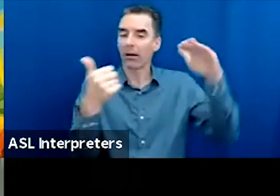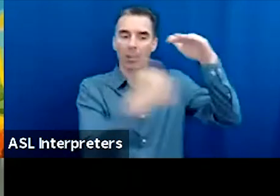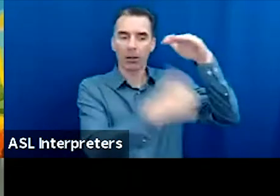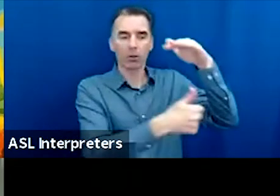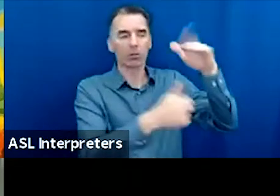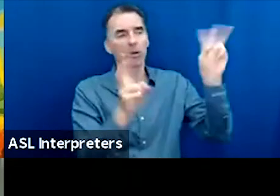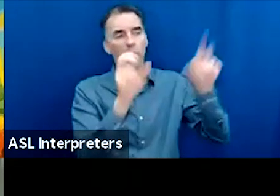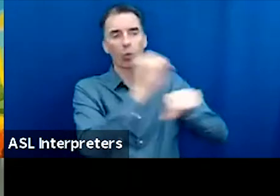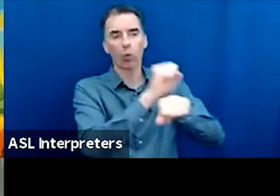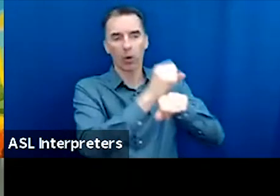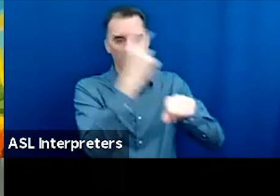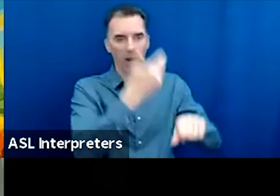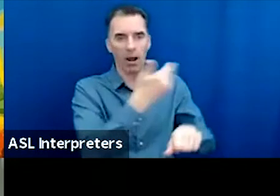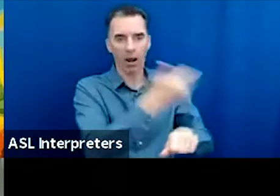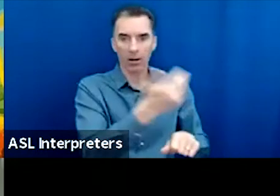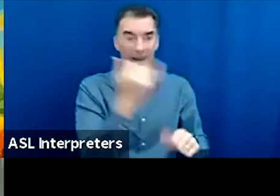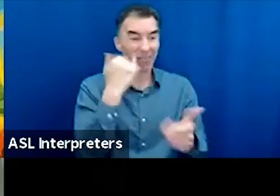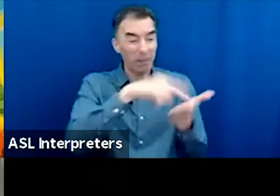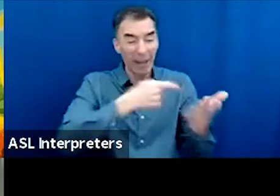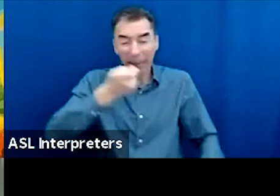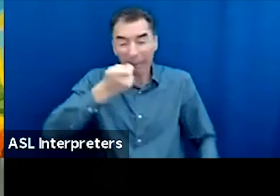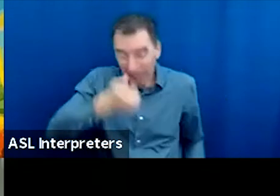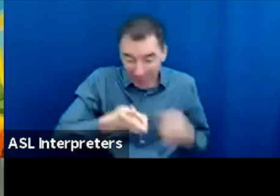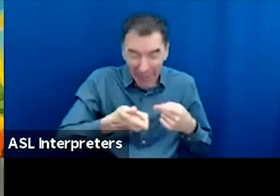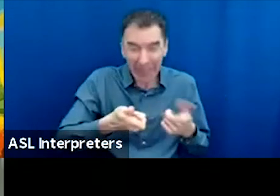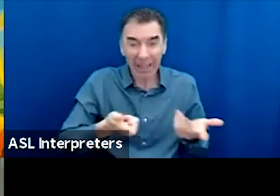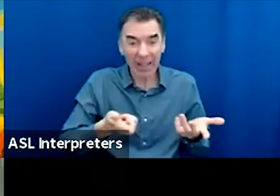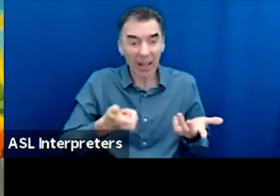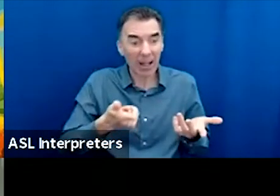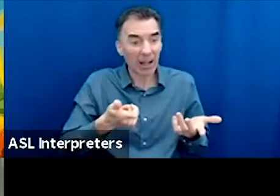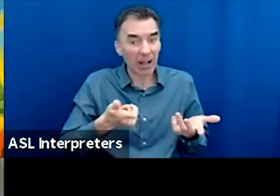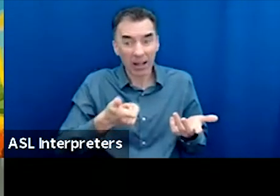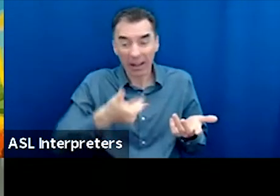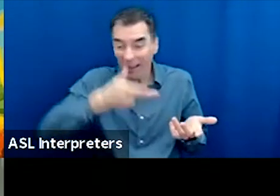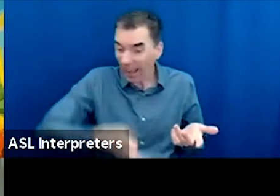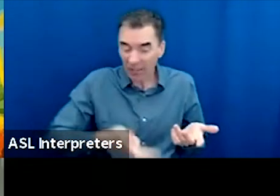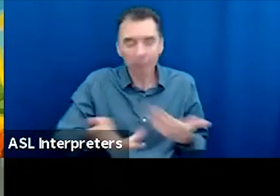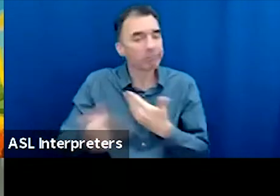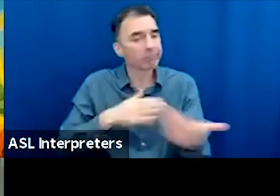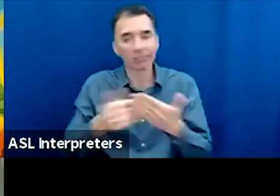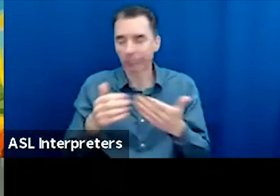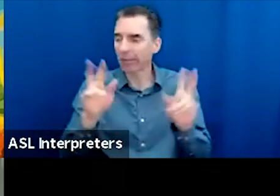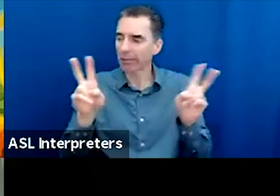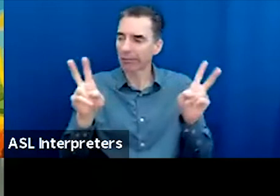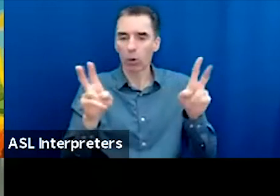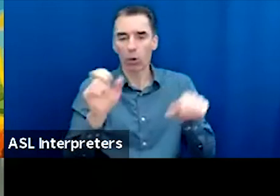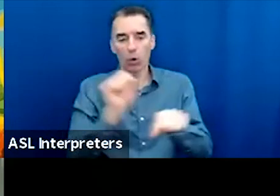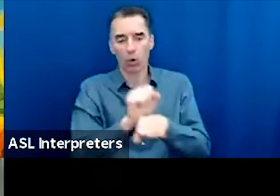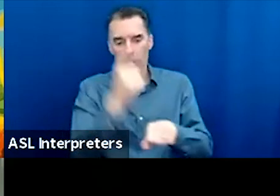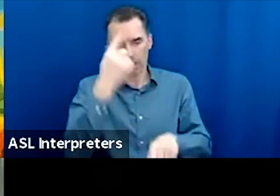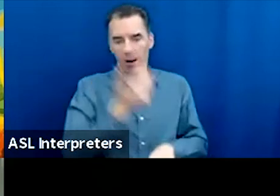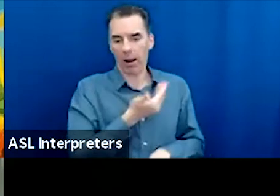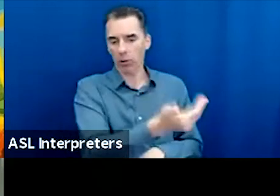that, even if you're being paid a pittance, right? Even if you're not being paid well at all, it still qualifies as work for hire. I would